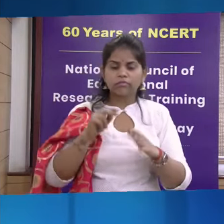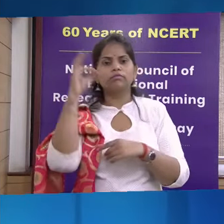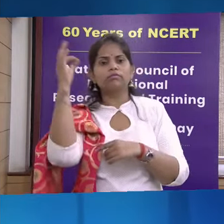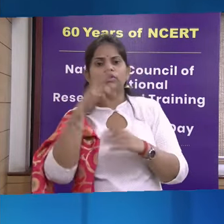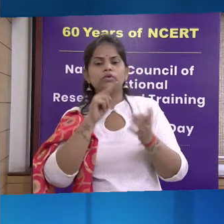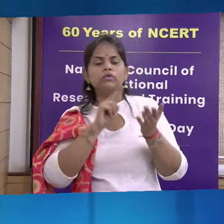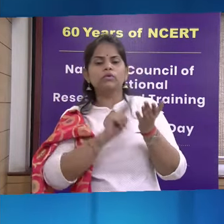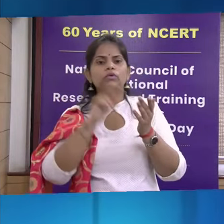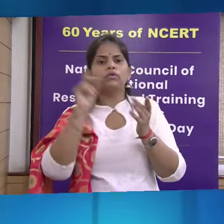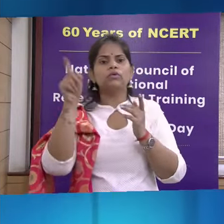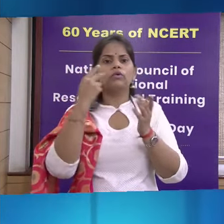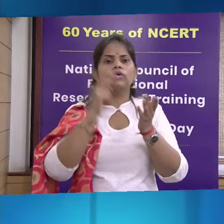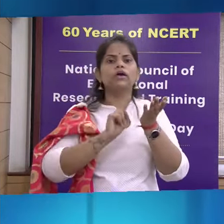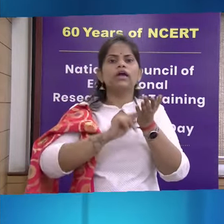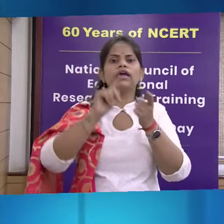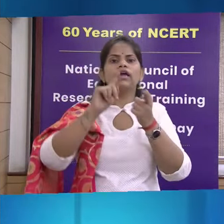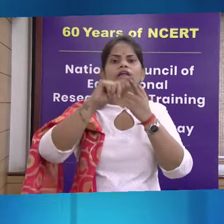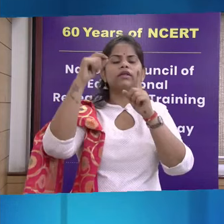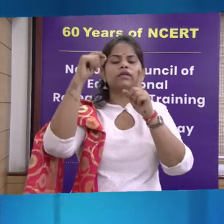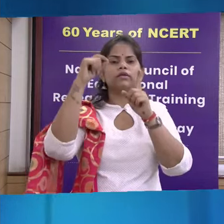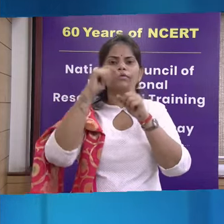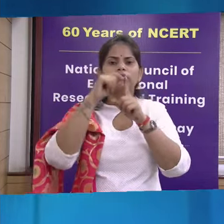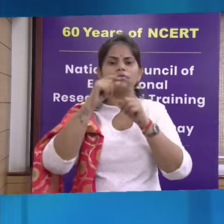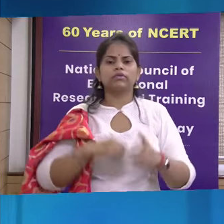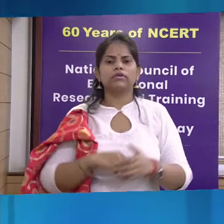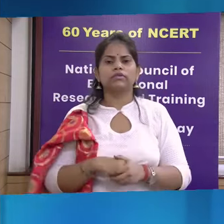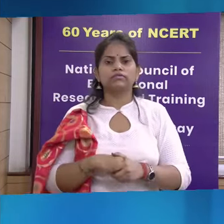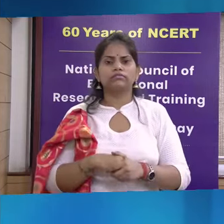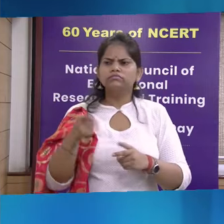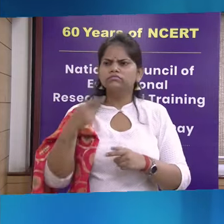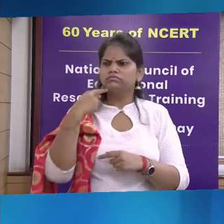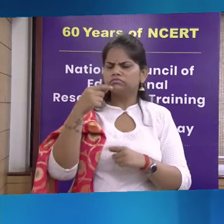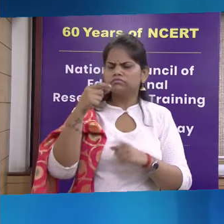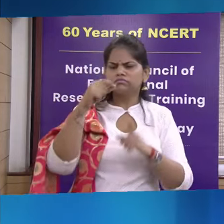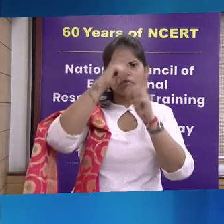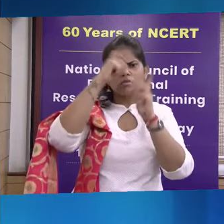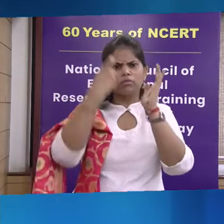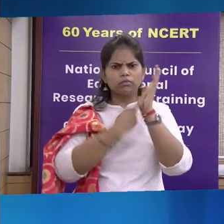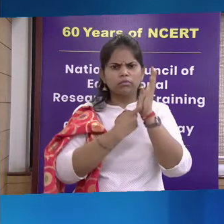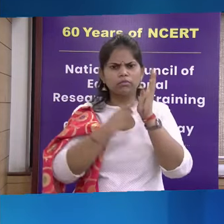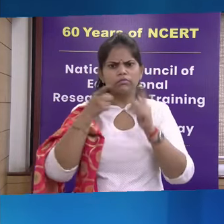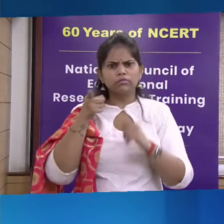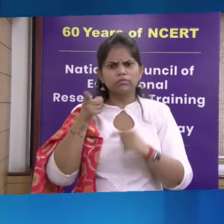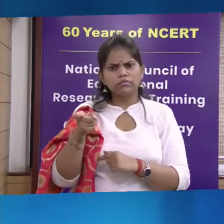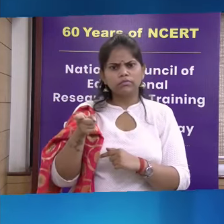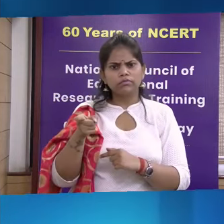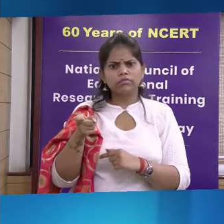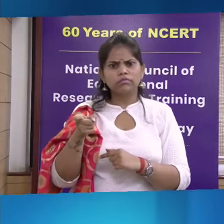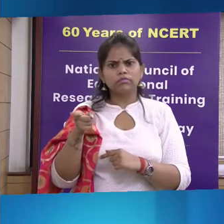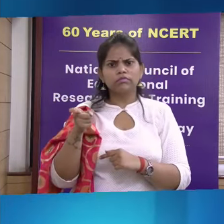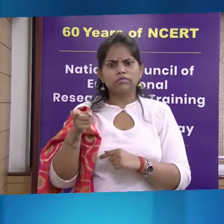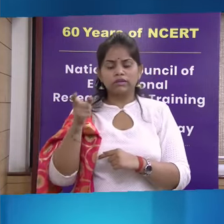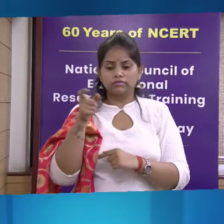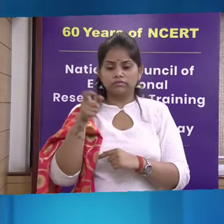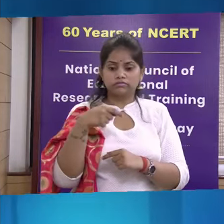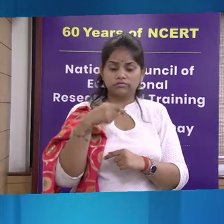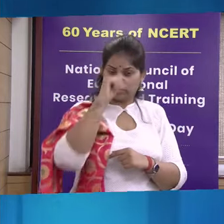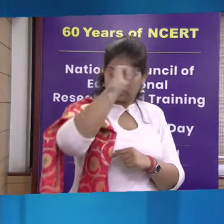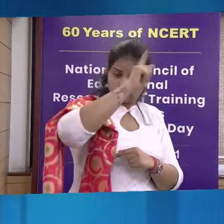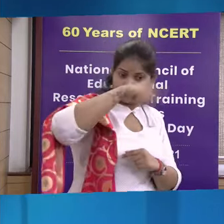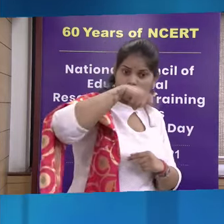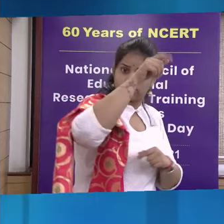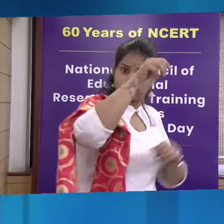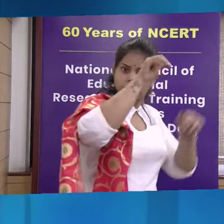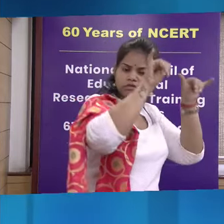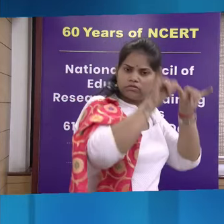new national educational policy. He also said the policy will pave the way for a citizen who is attached to his